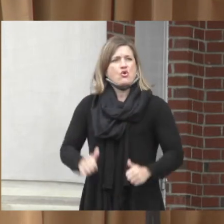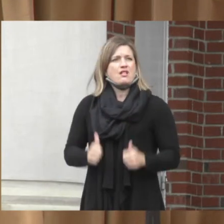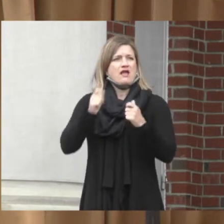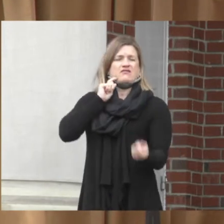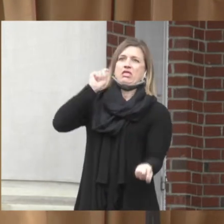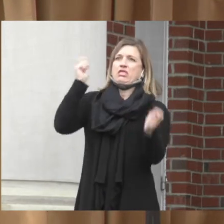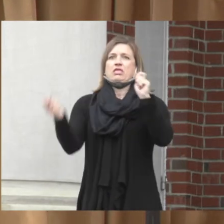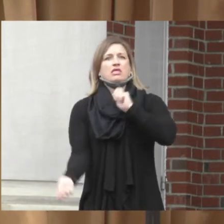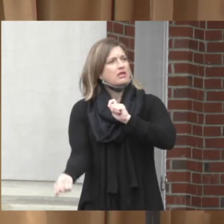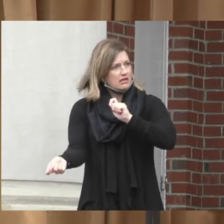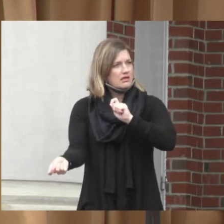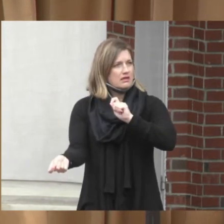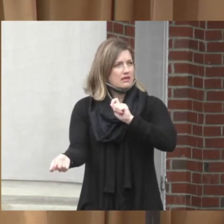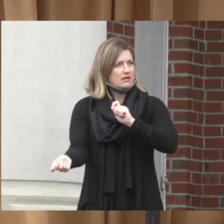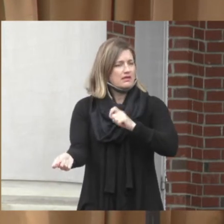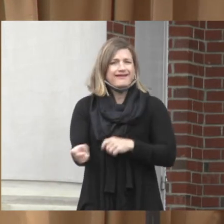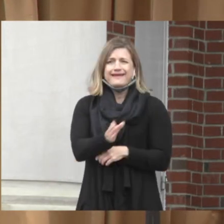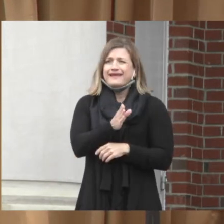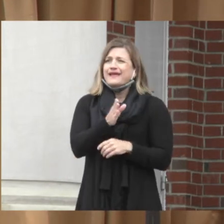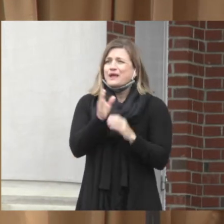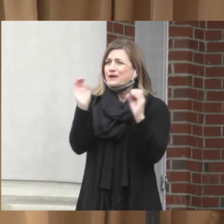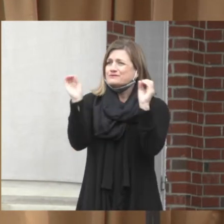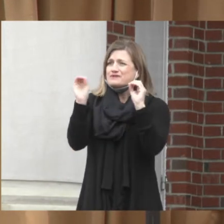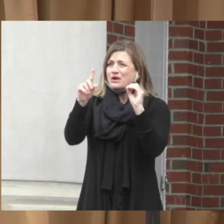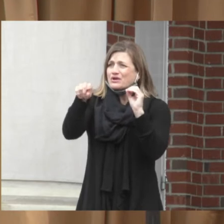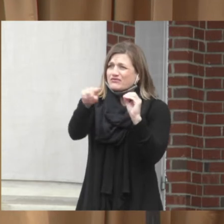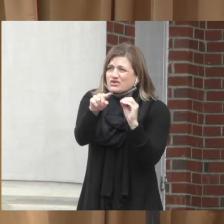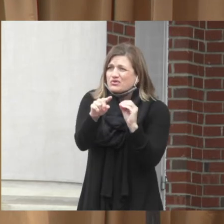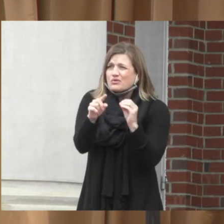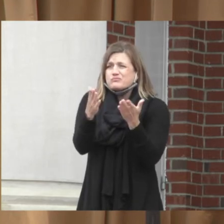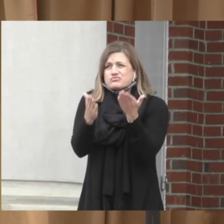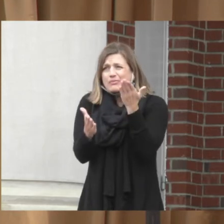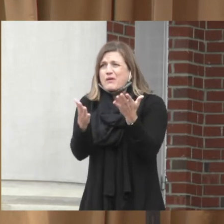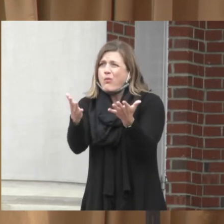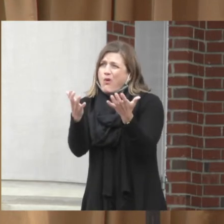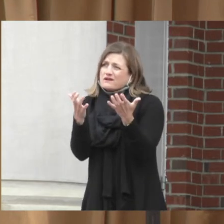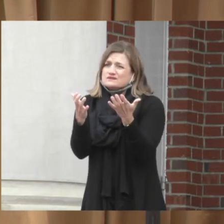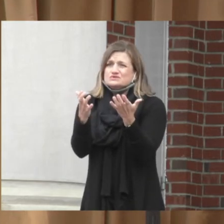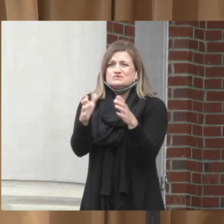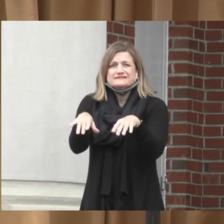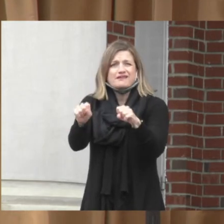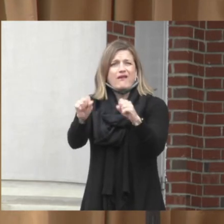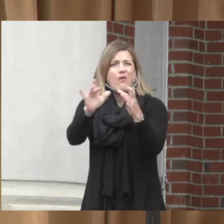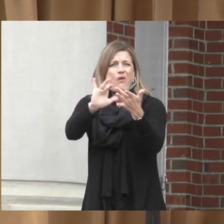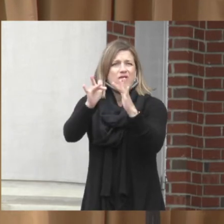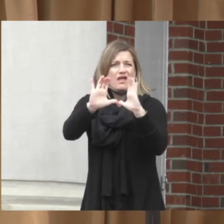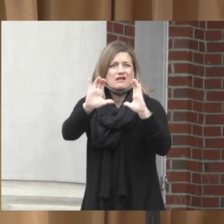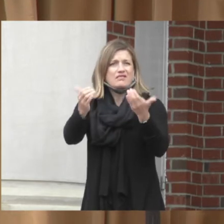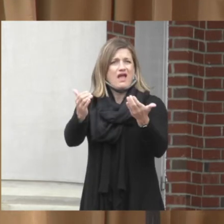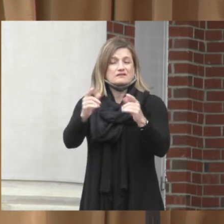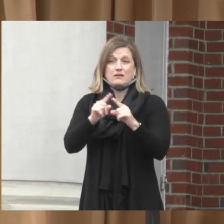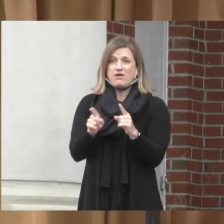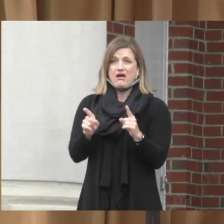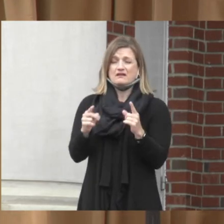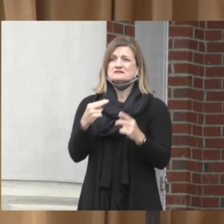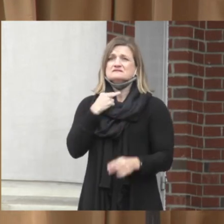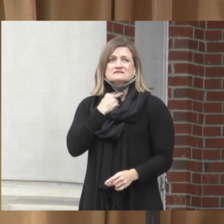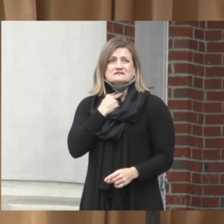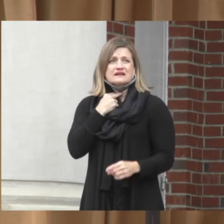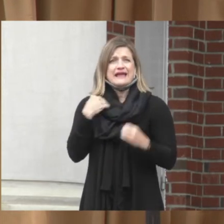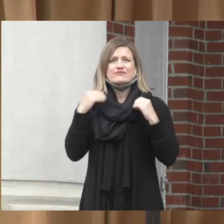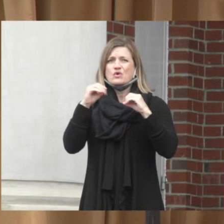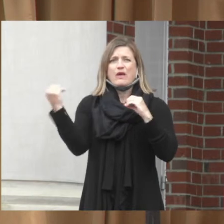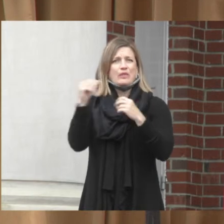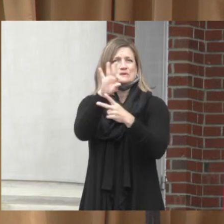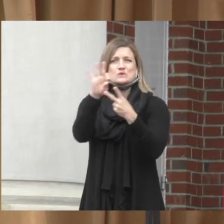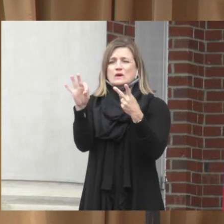never wanted to take an online class, but you found and suddenly that was your only option and you've done it well. And our